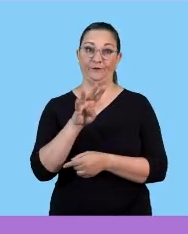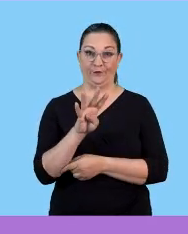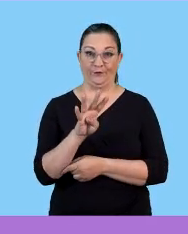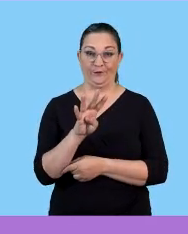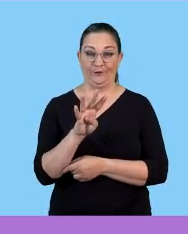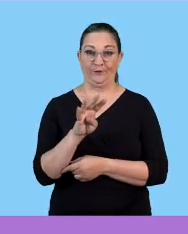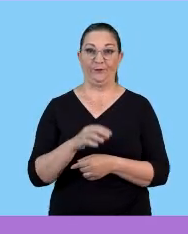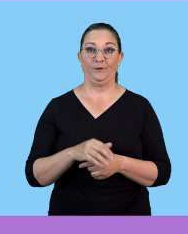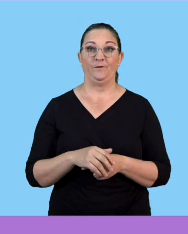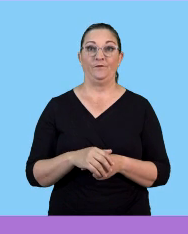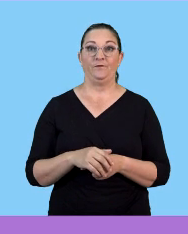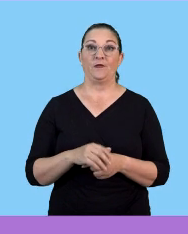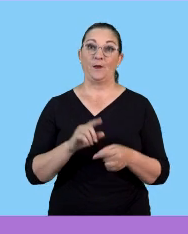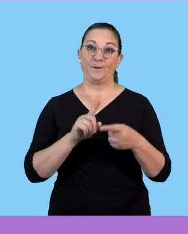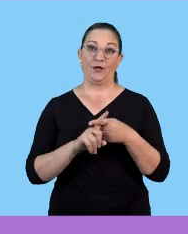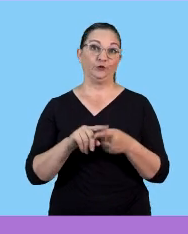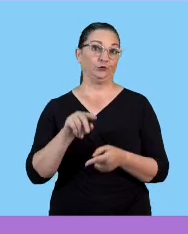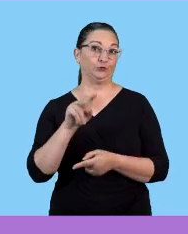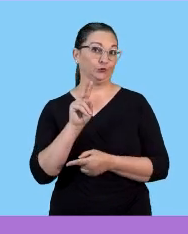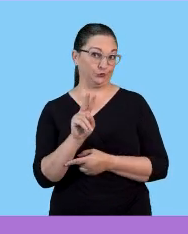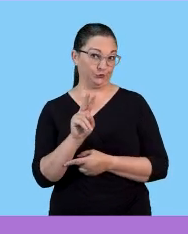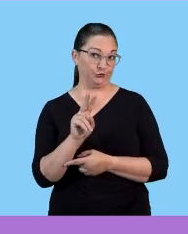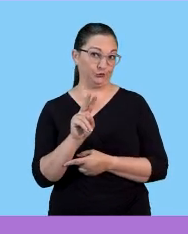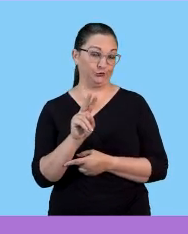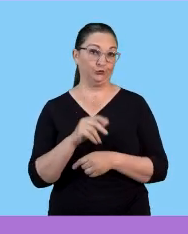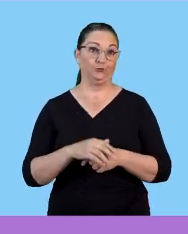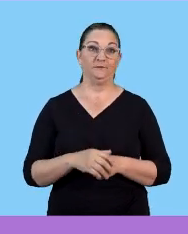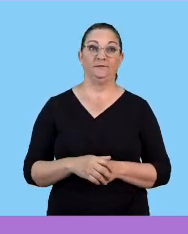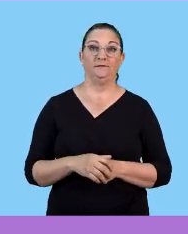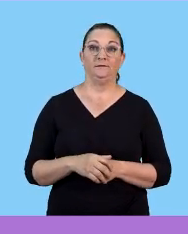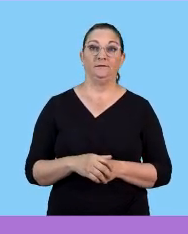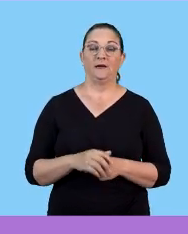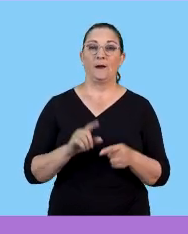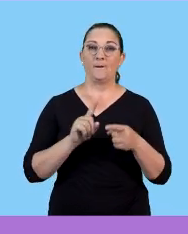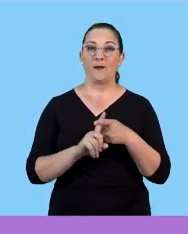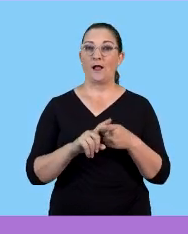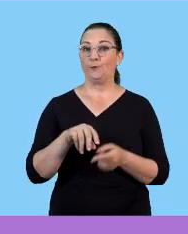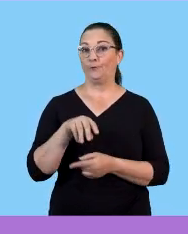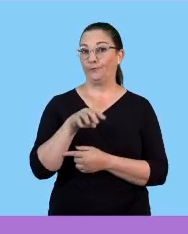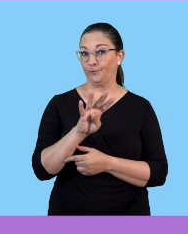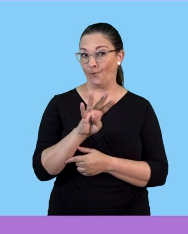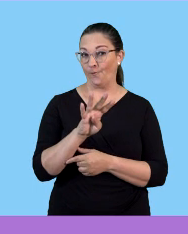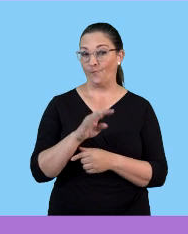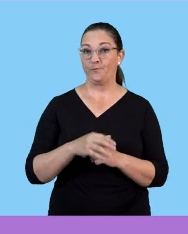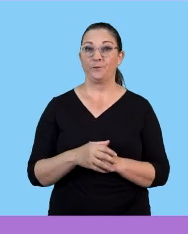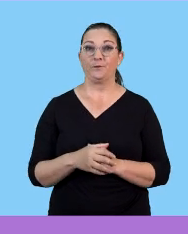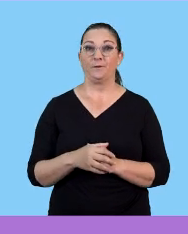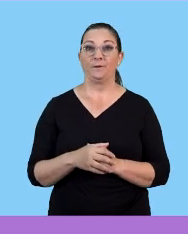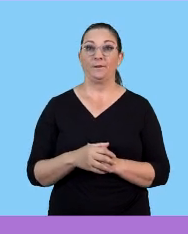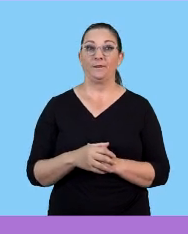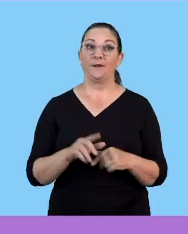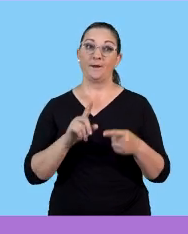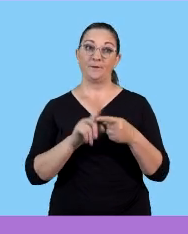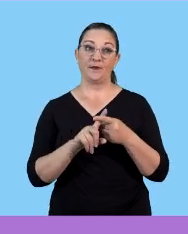plus 4 of those, check, plus 2 of those, check, plus 4 of